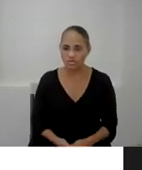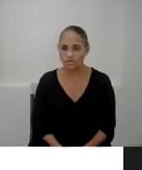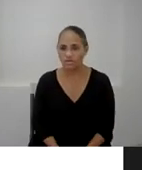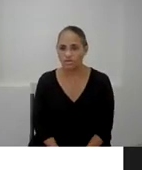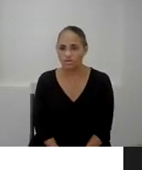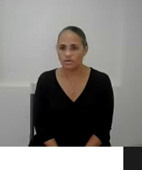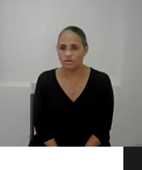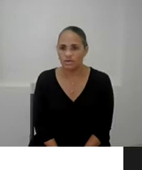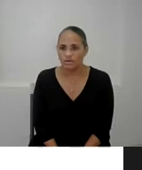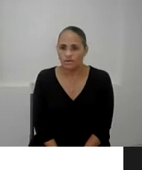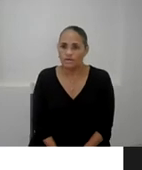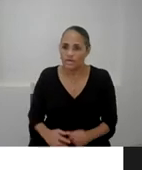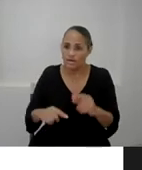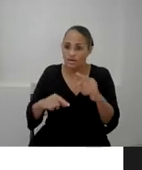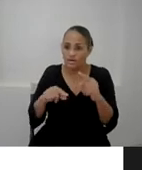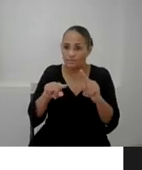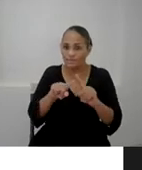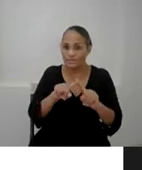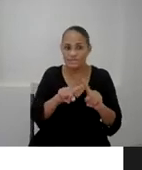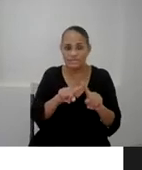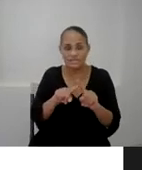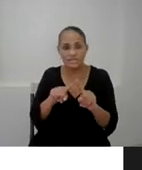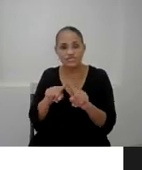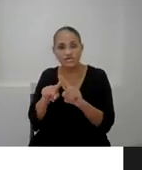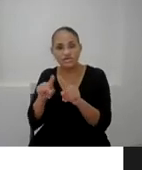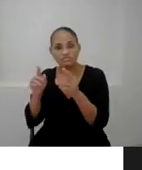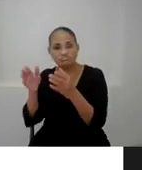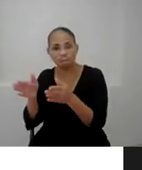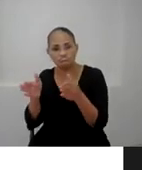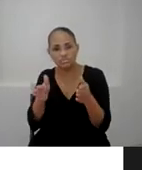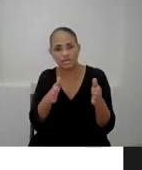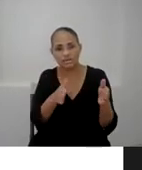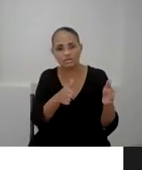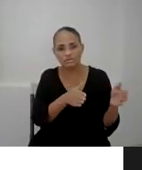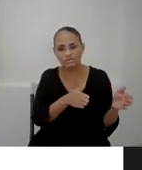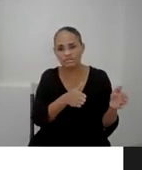There are different forms of person-centered planning, of